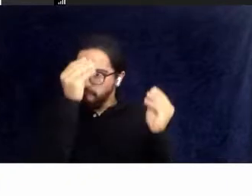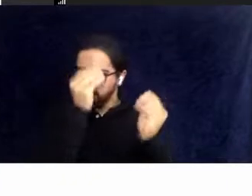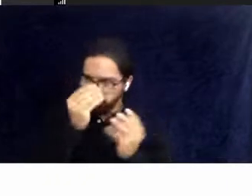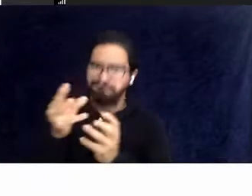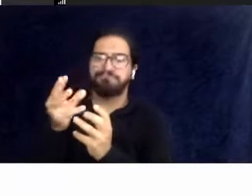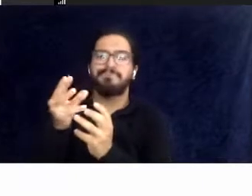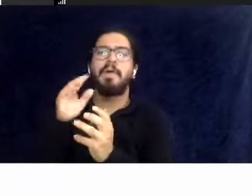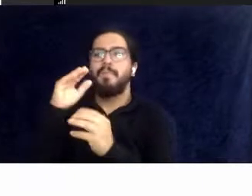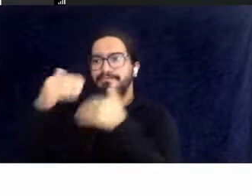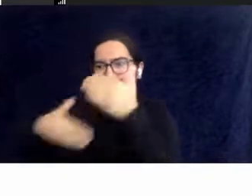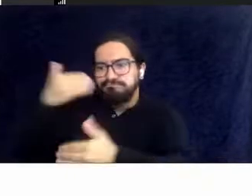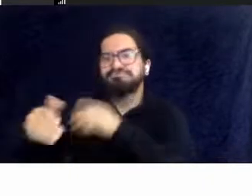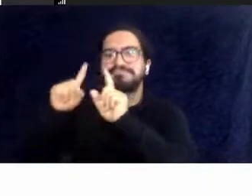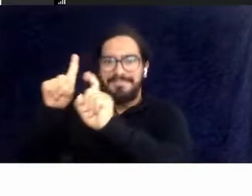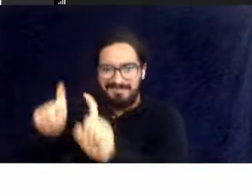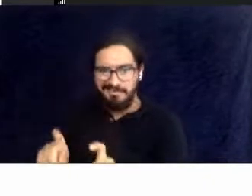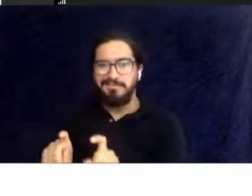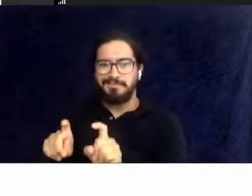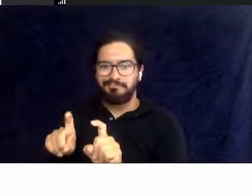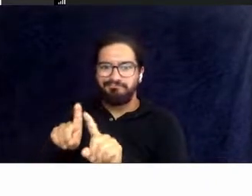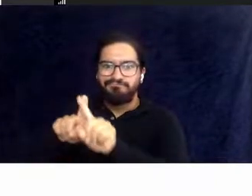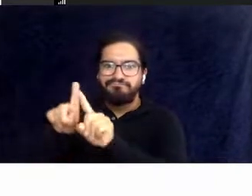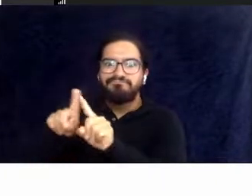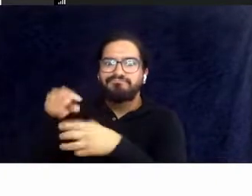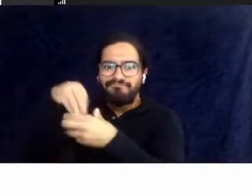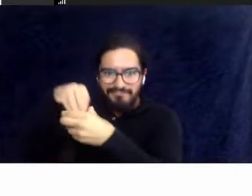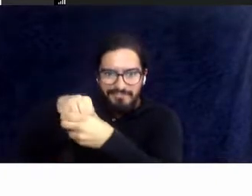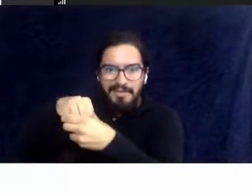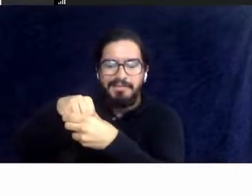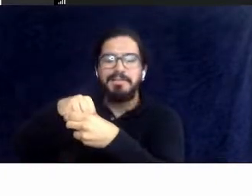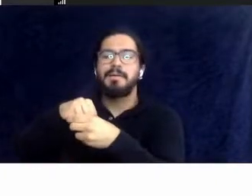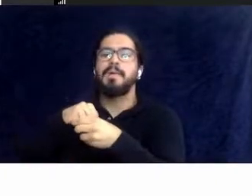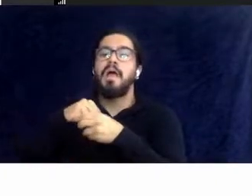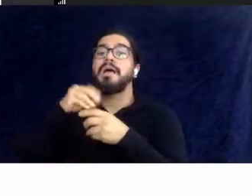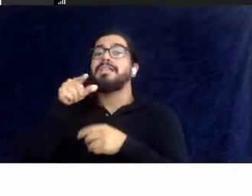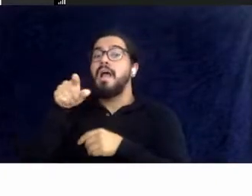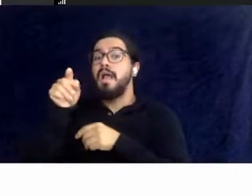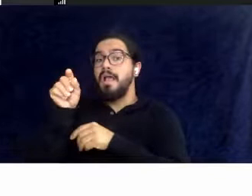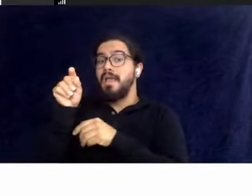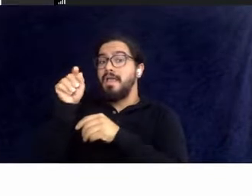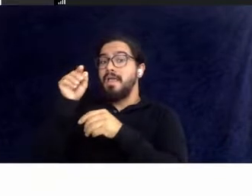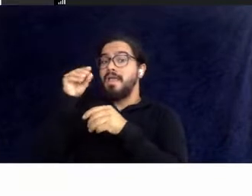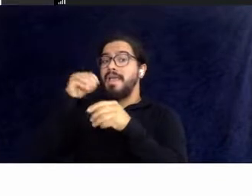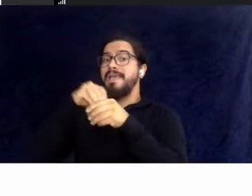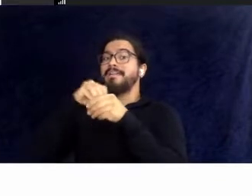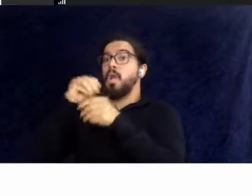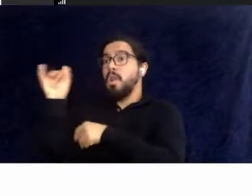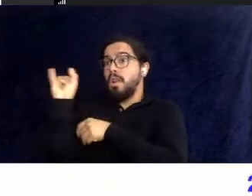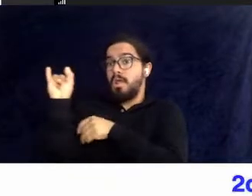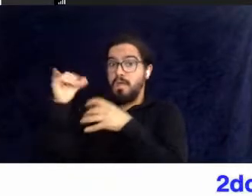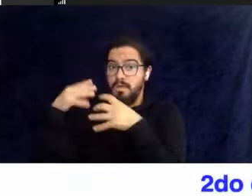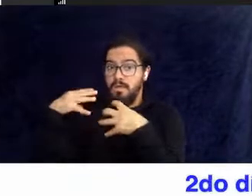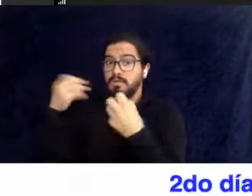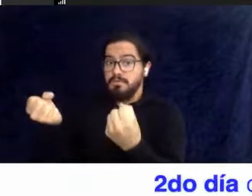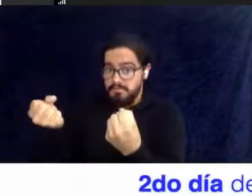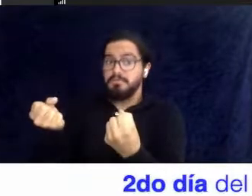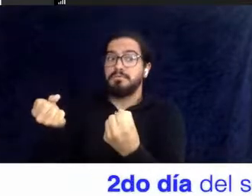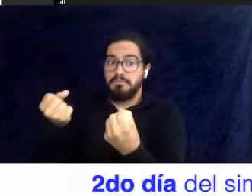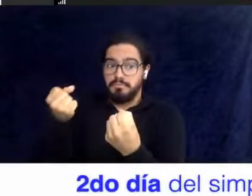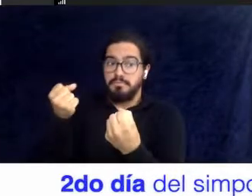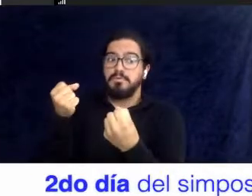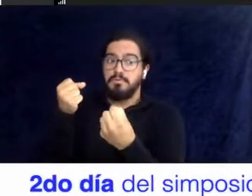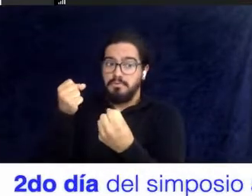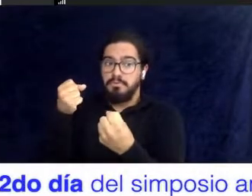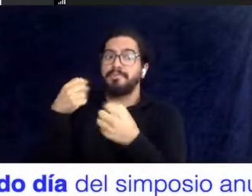at the first level of care, including in primary care. And countries are aware of this. Tests have been ordered and some are